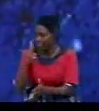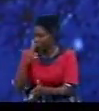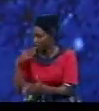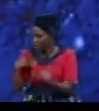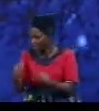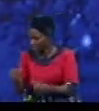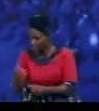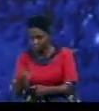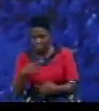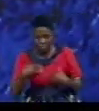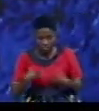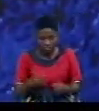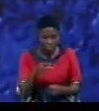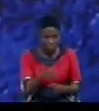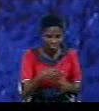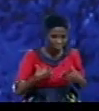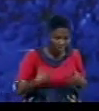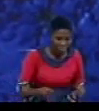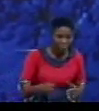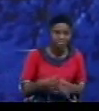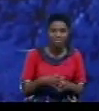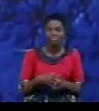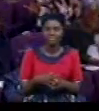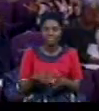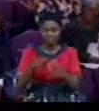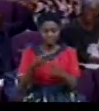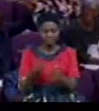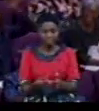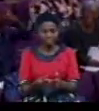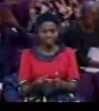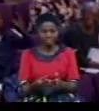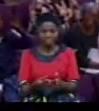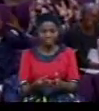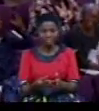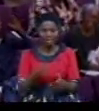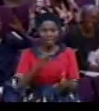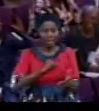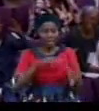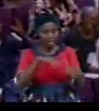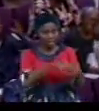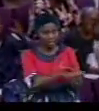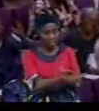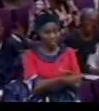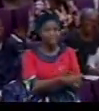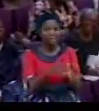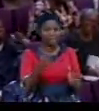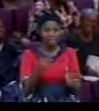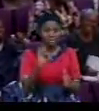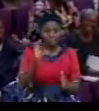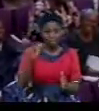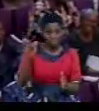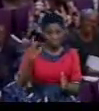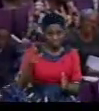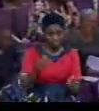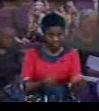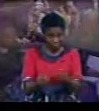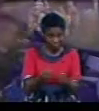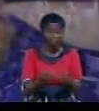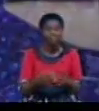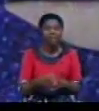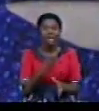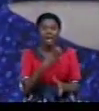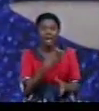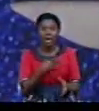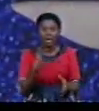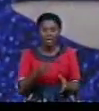healed you are healed you are healed and then I entered into the car and the